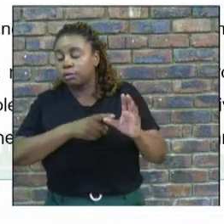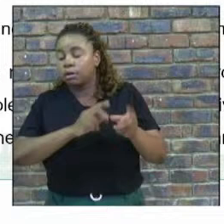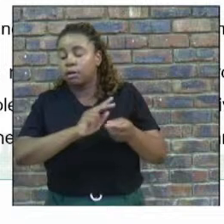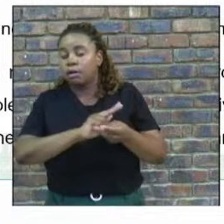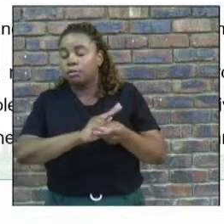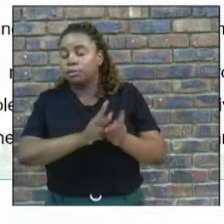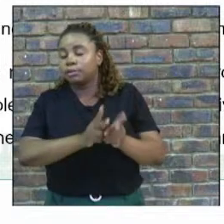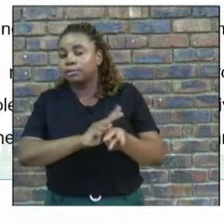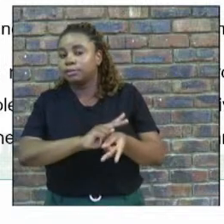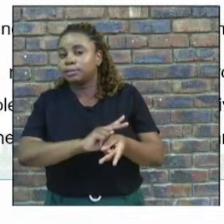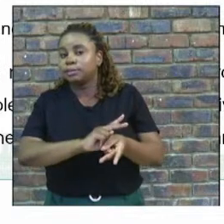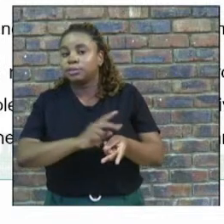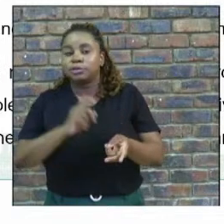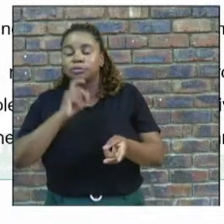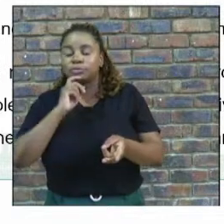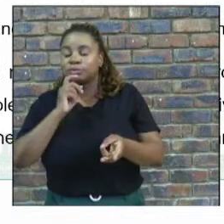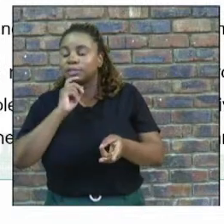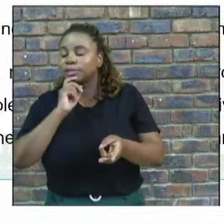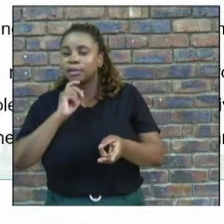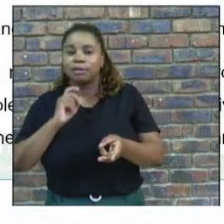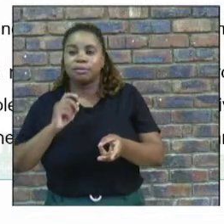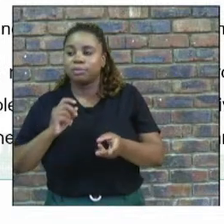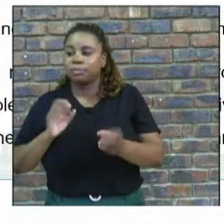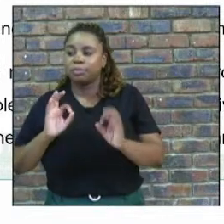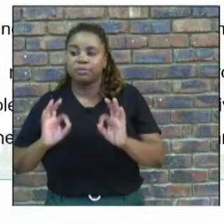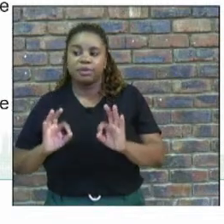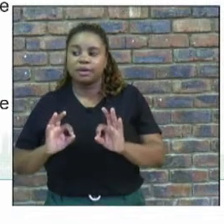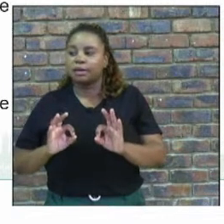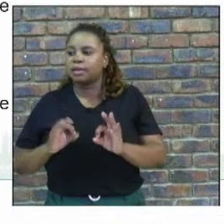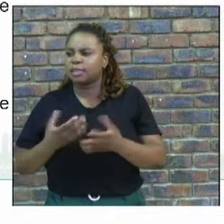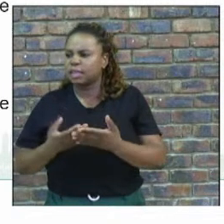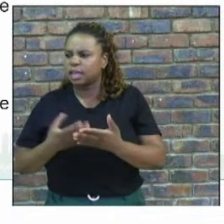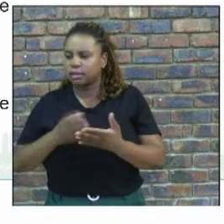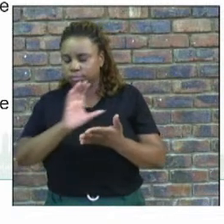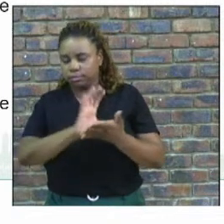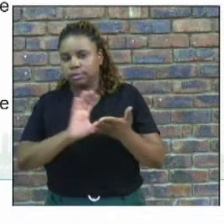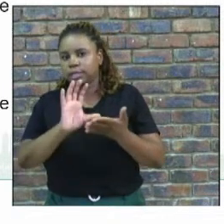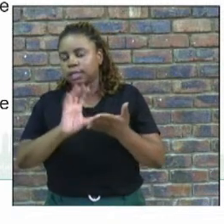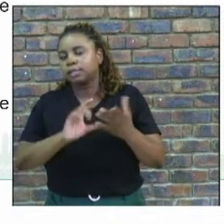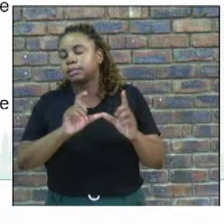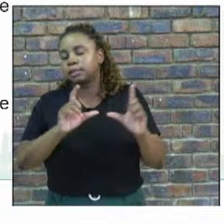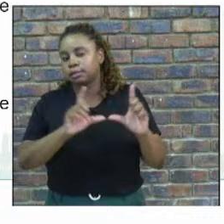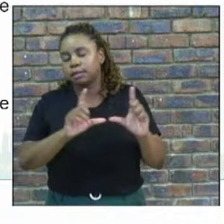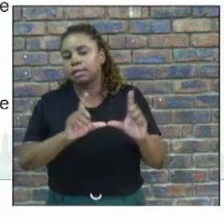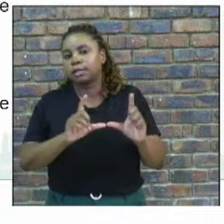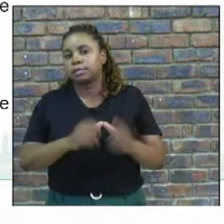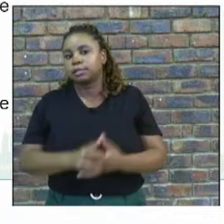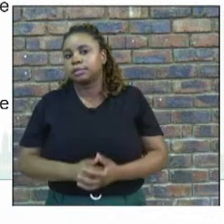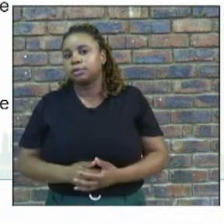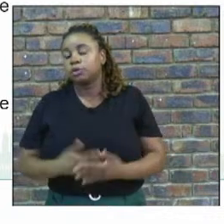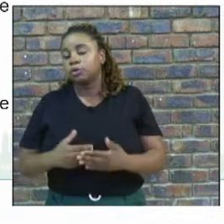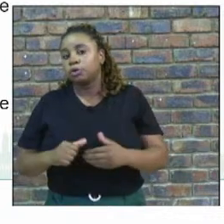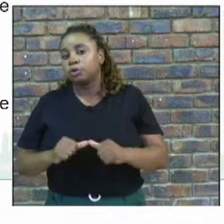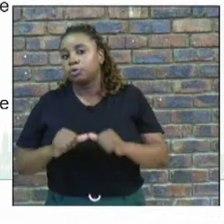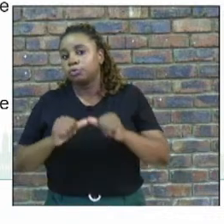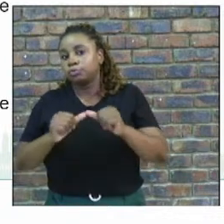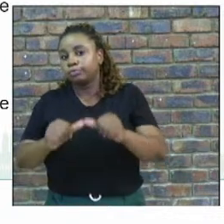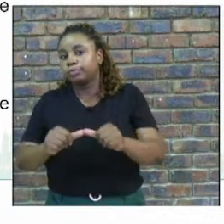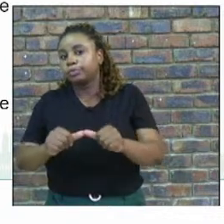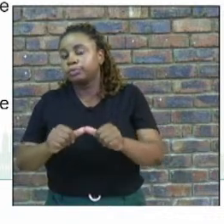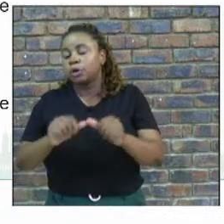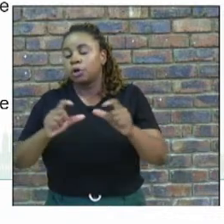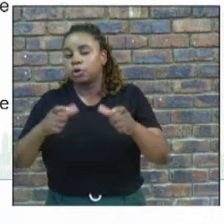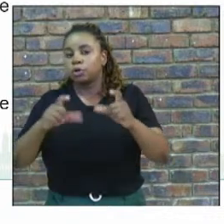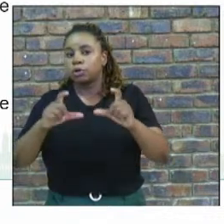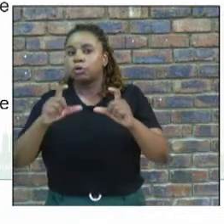with their production work program. Then moving to clause 92,